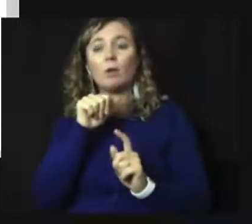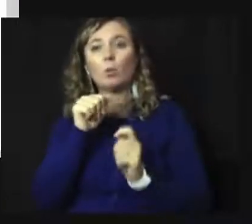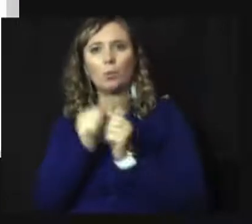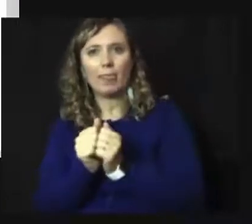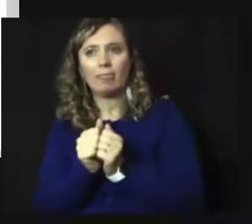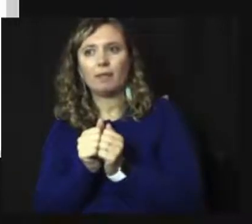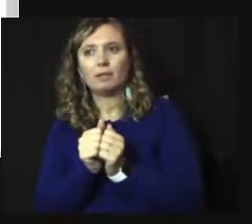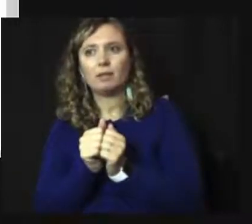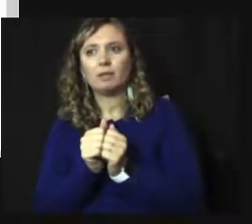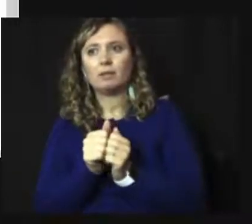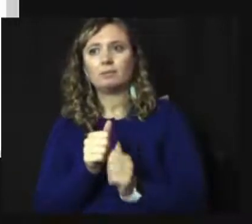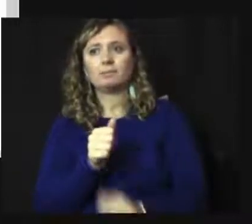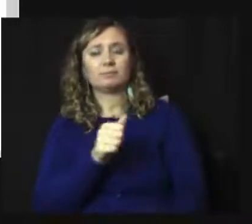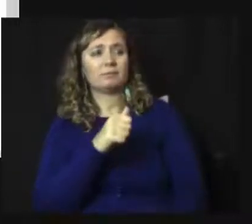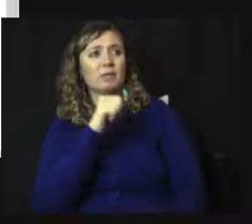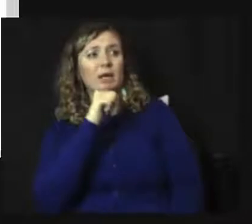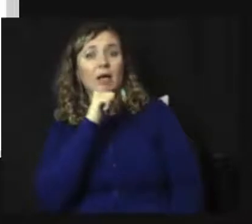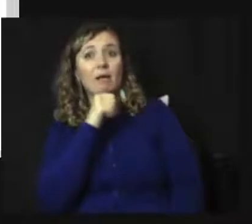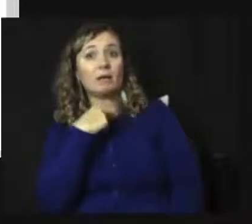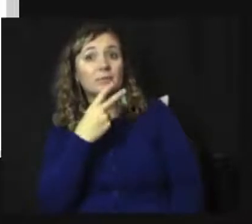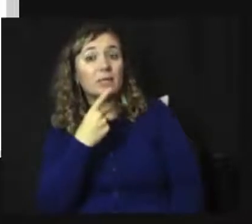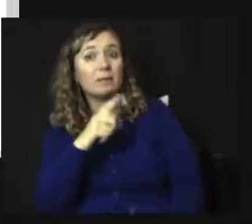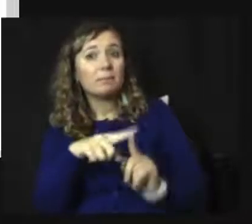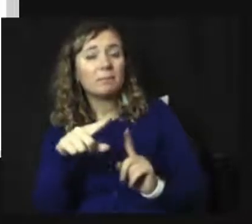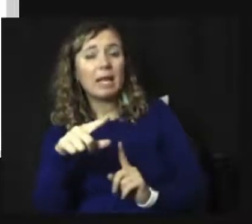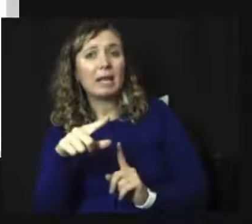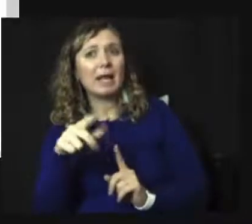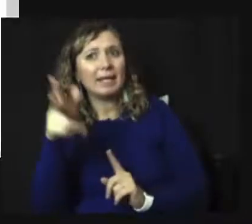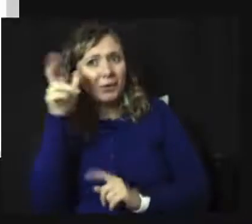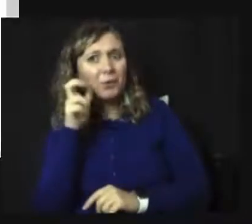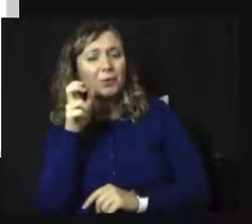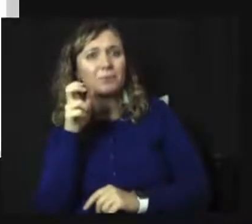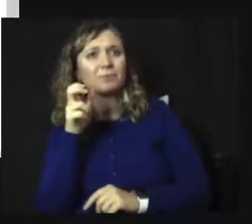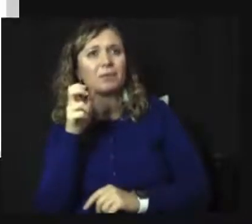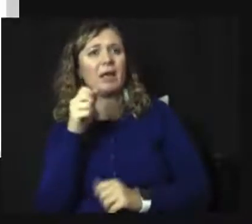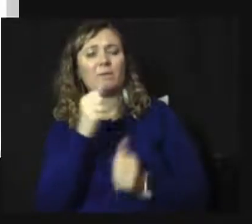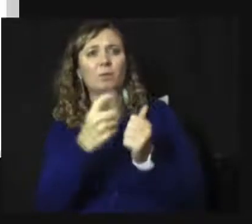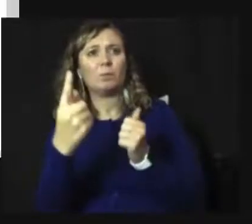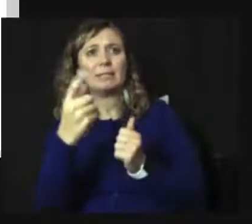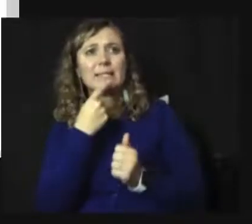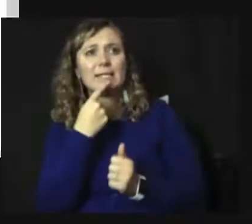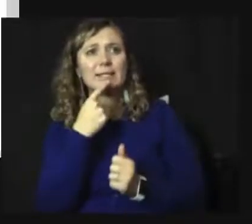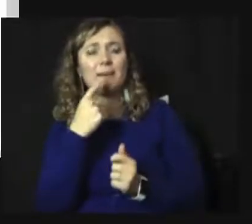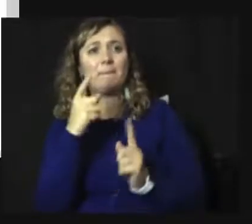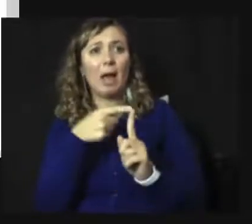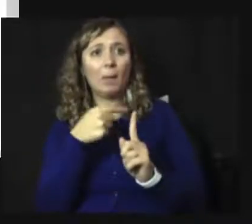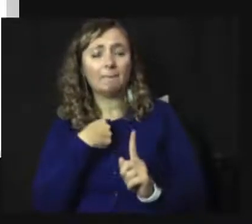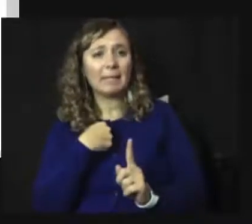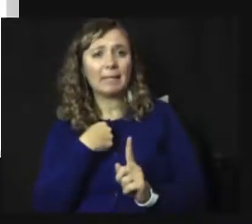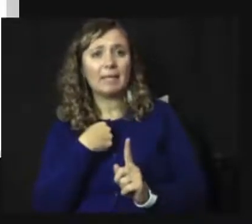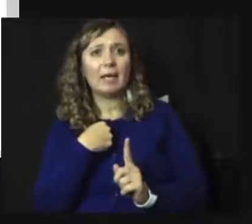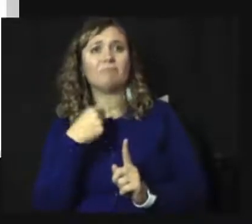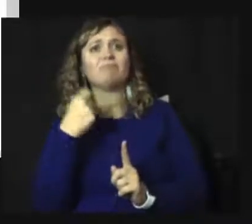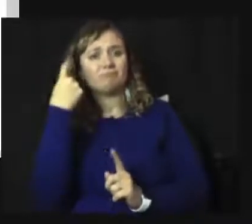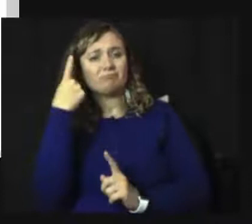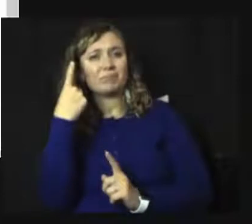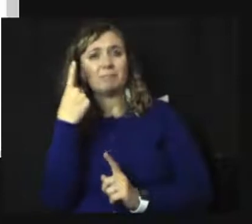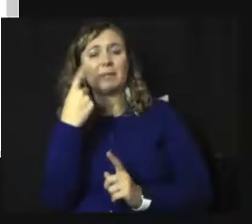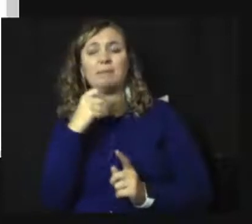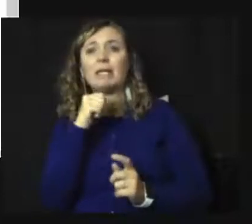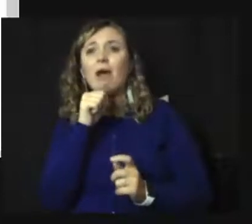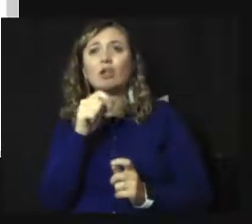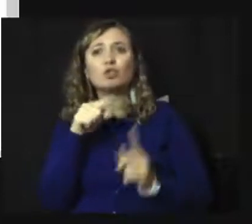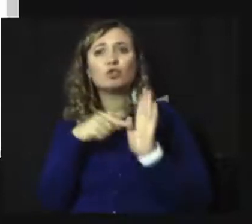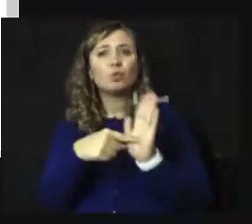not mean I don't hear. I hear everything people say to me or about me. I may not show understanding in my face, but I know